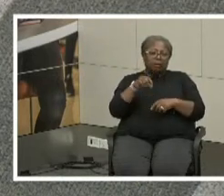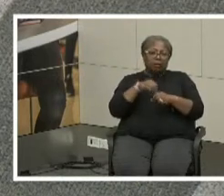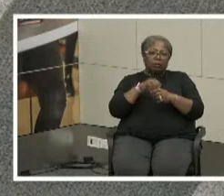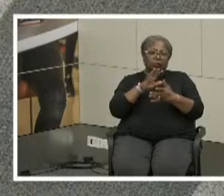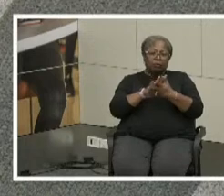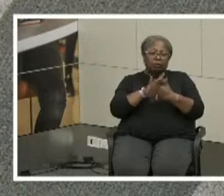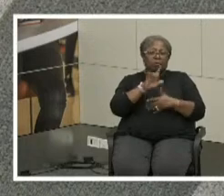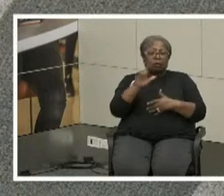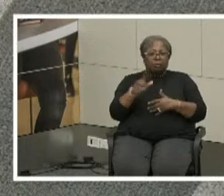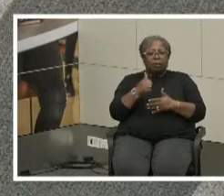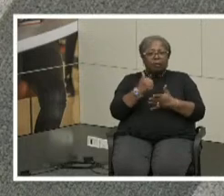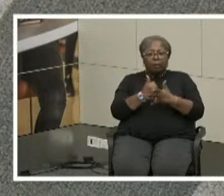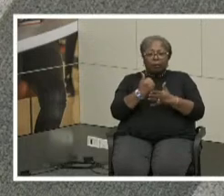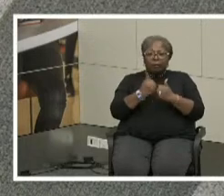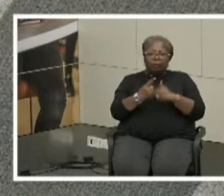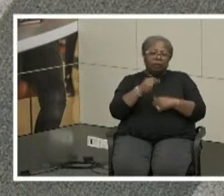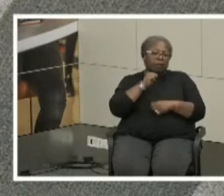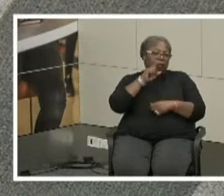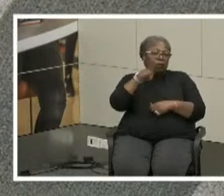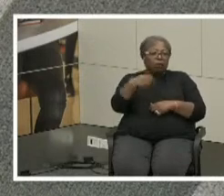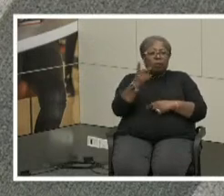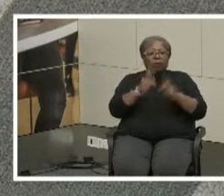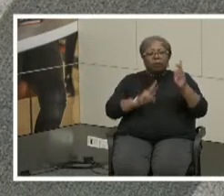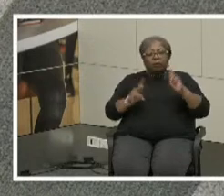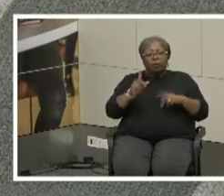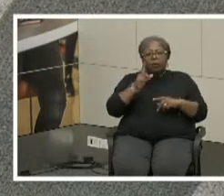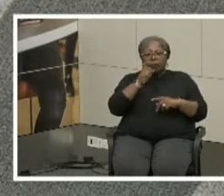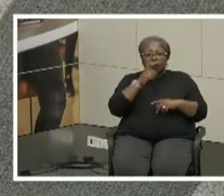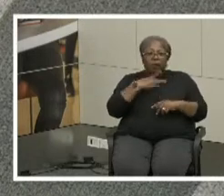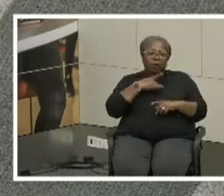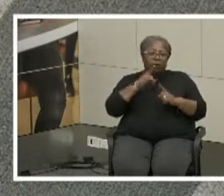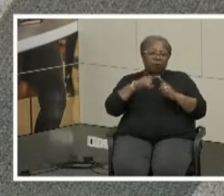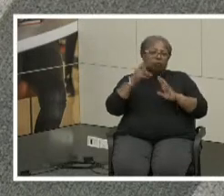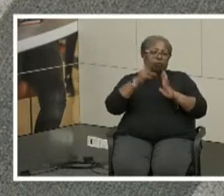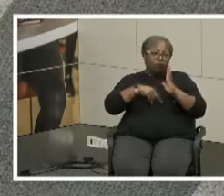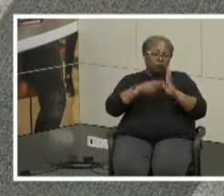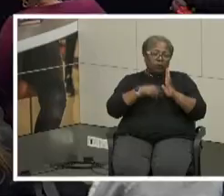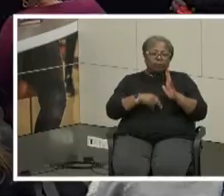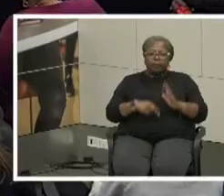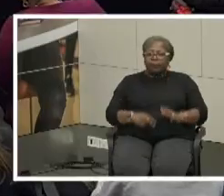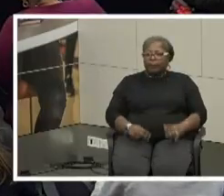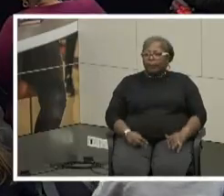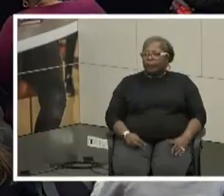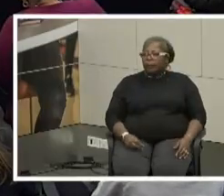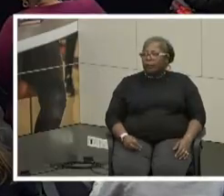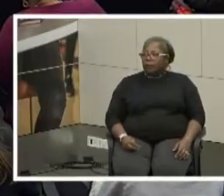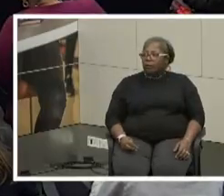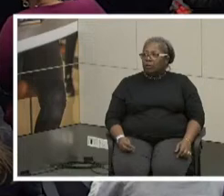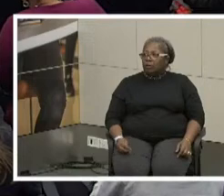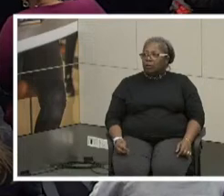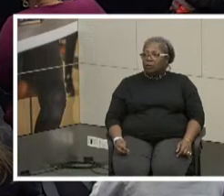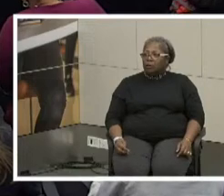school libraries help everyone not just the people who like to read thank you